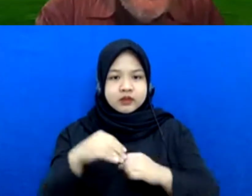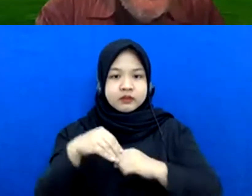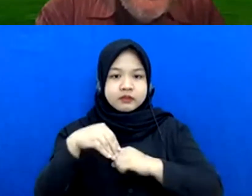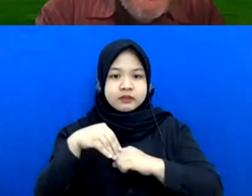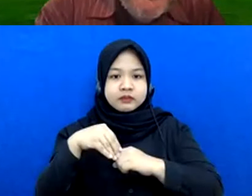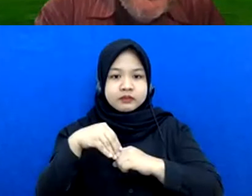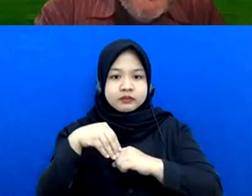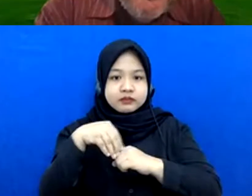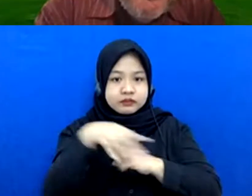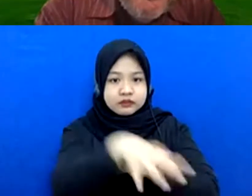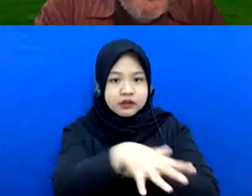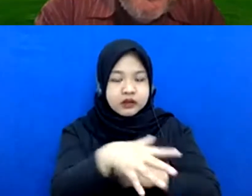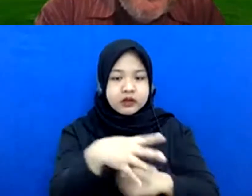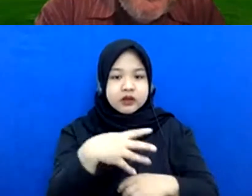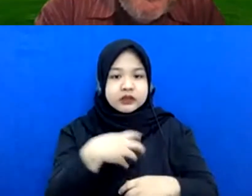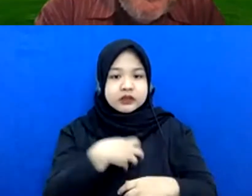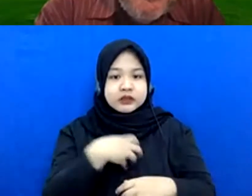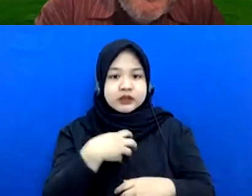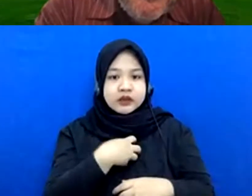have an impact on the attitude